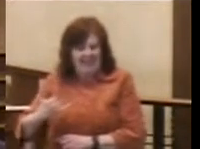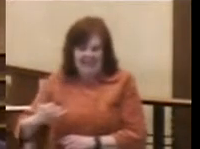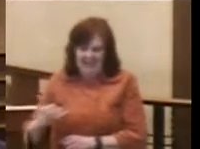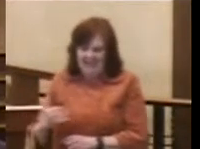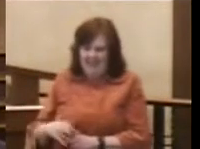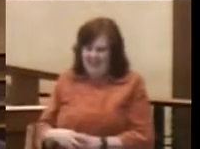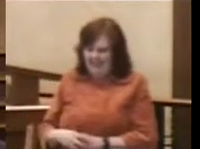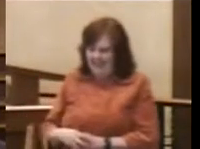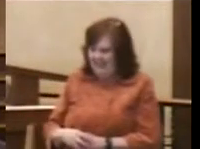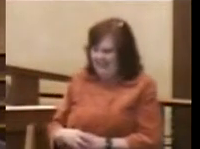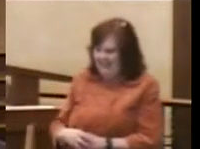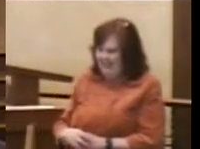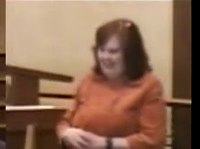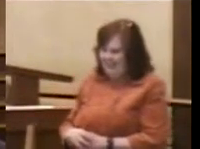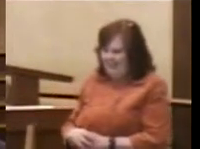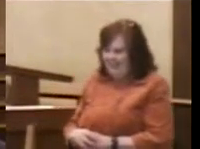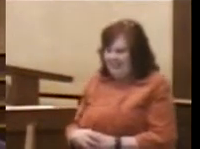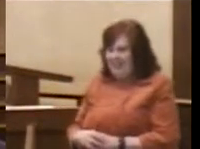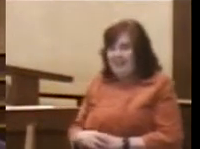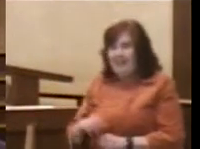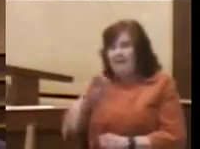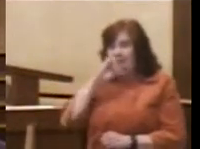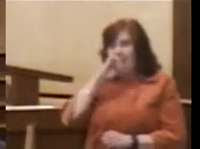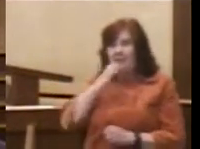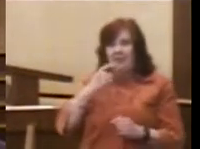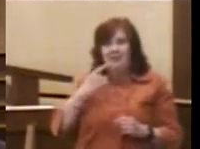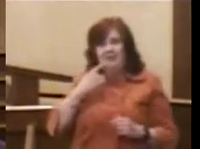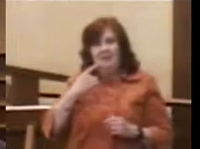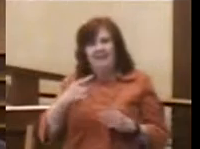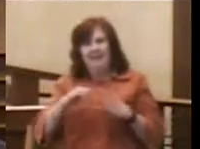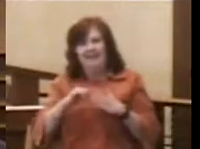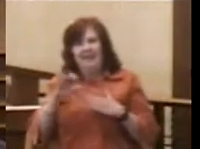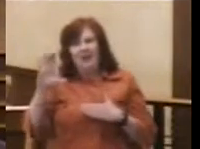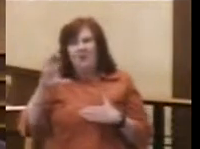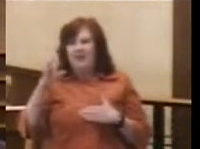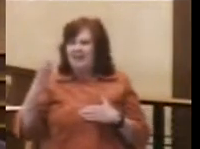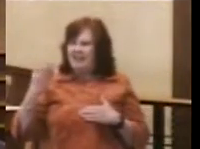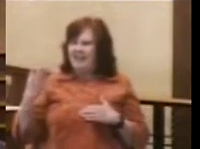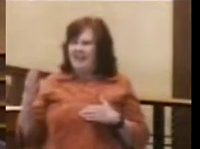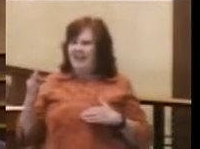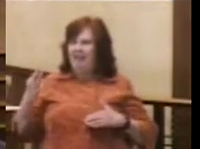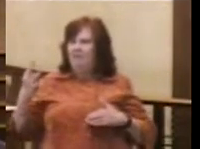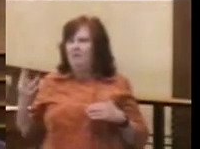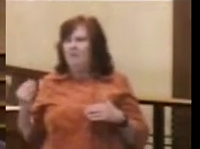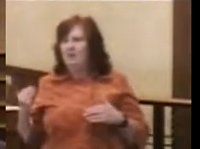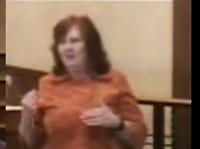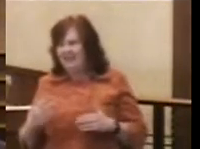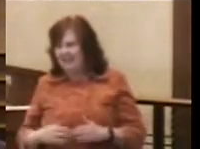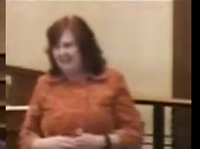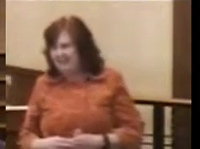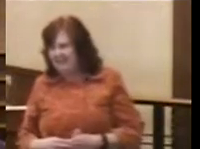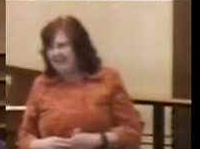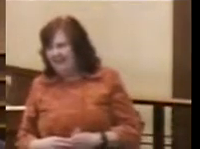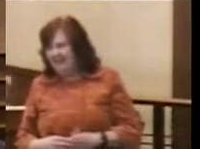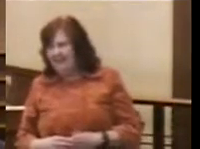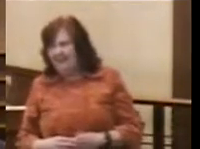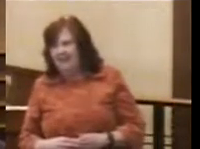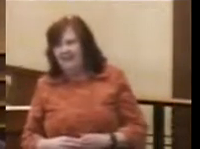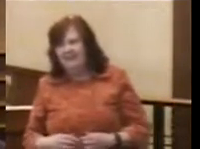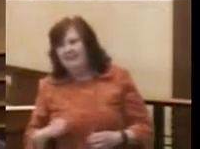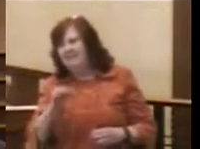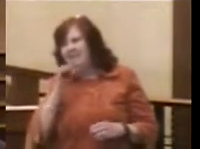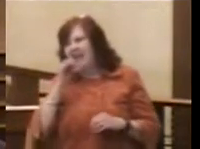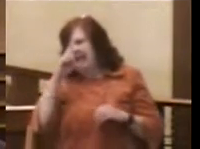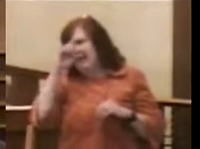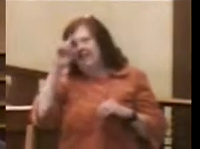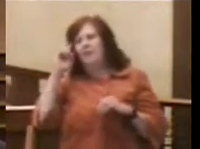An Anglican archbishop has said that the cross has become a thing of beauty, not a symbol of